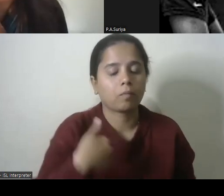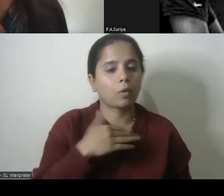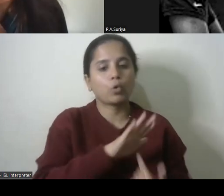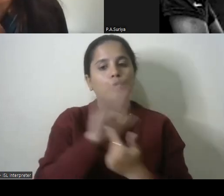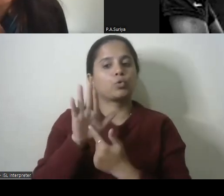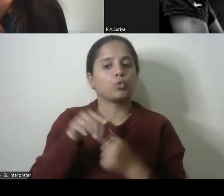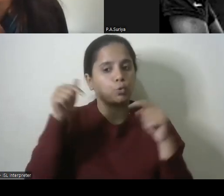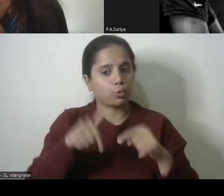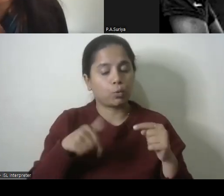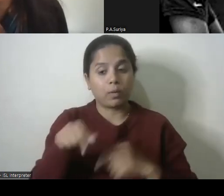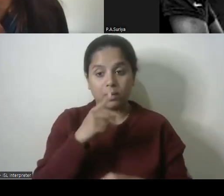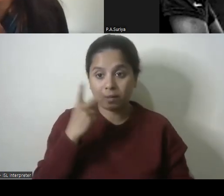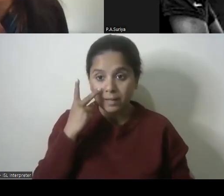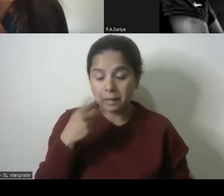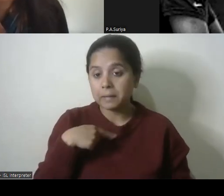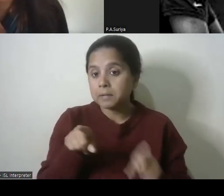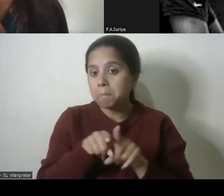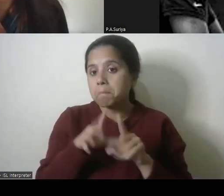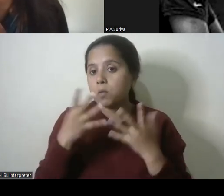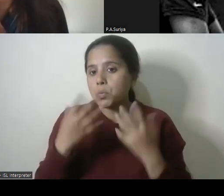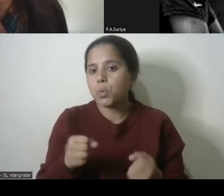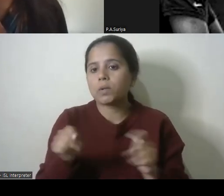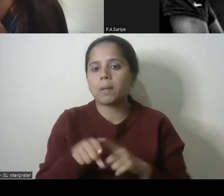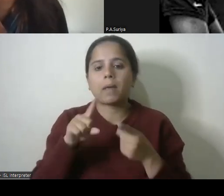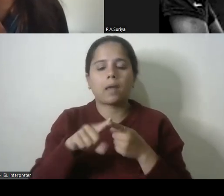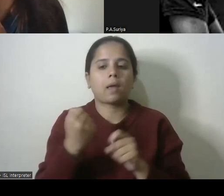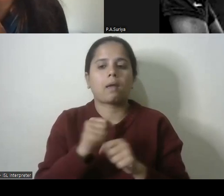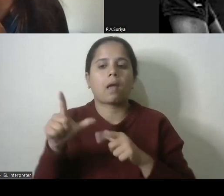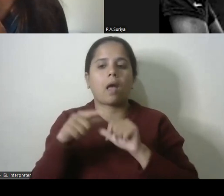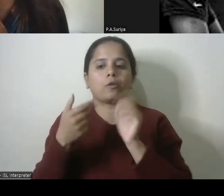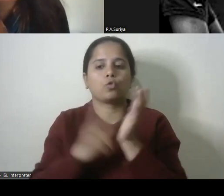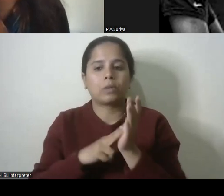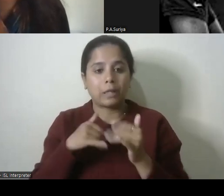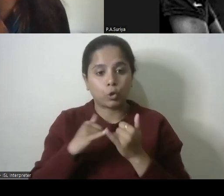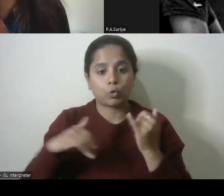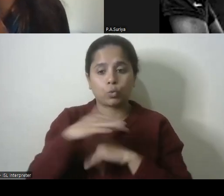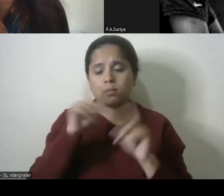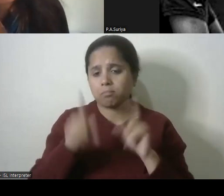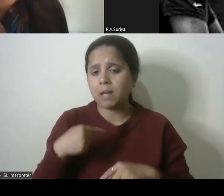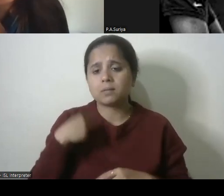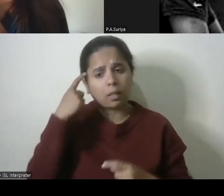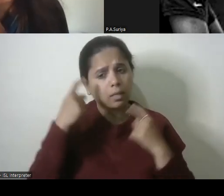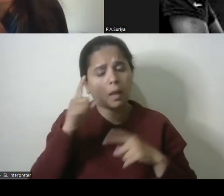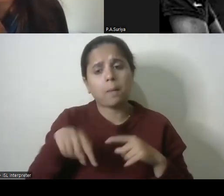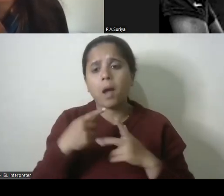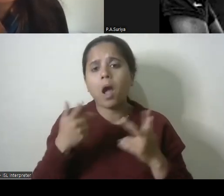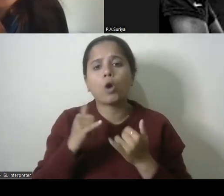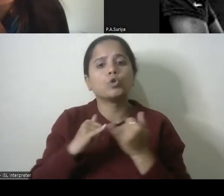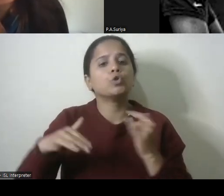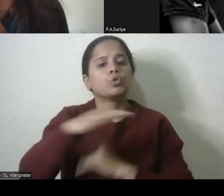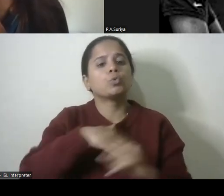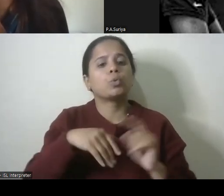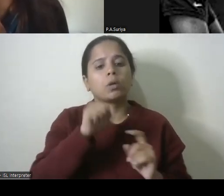that in order to have that, in order to have those egalitarian societies, we have to really also think about how those societies